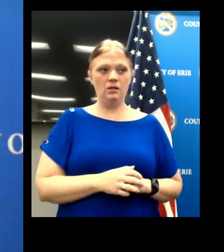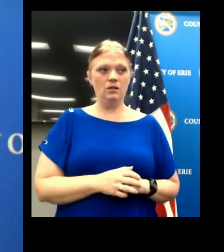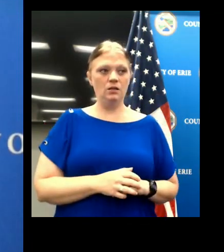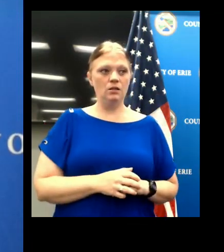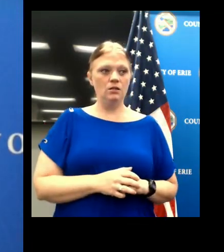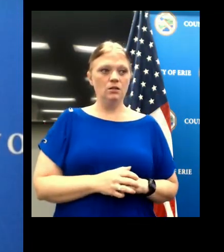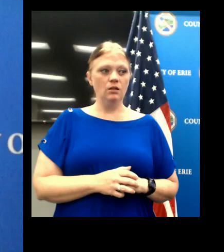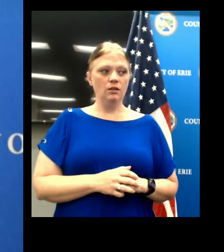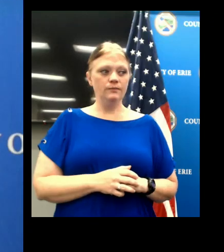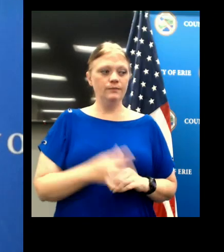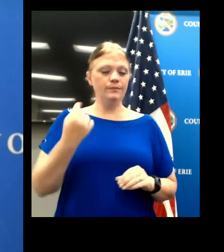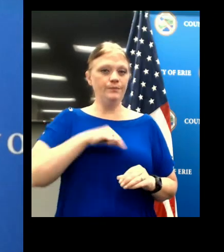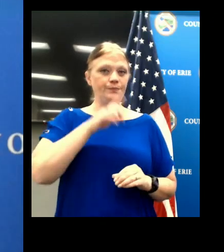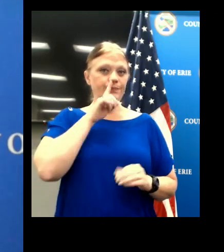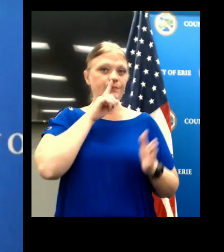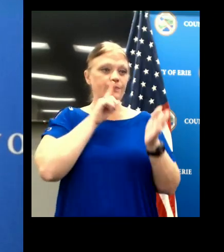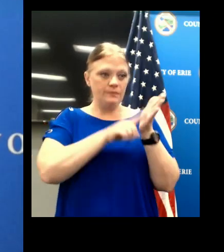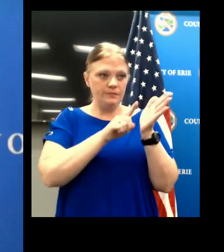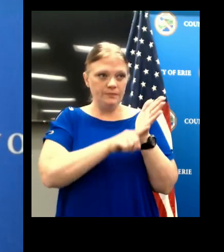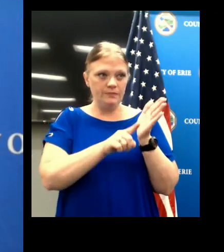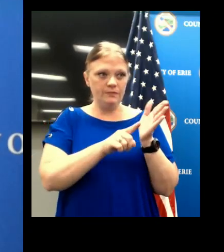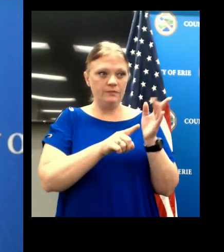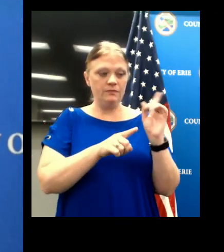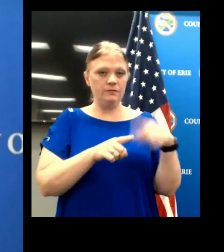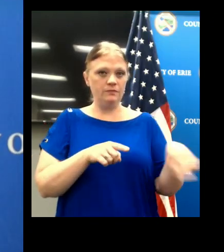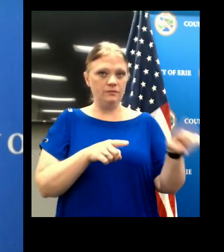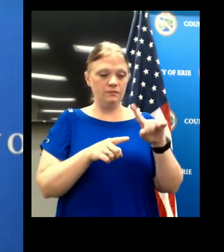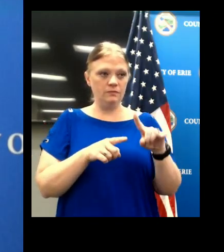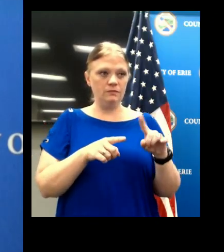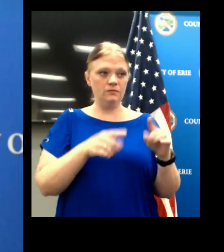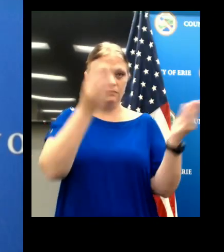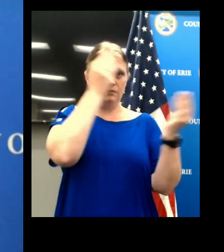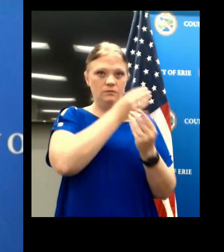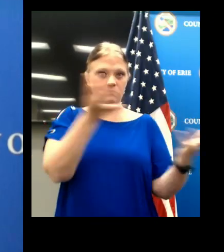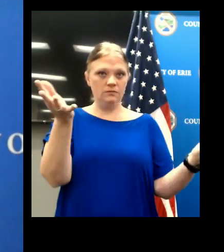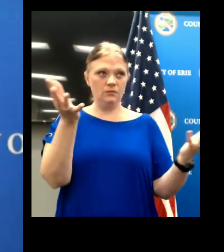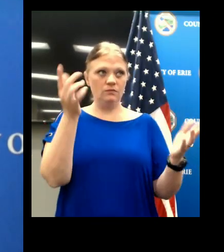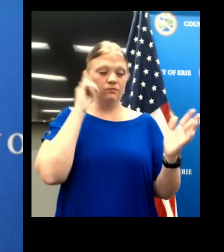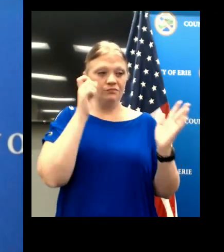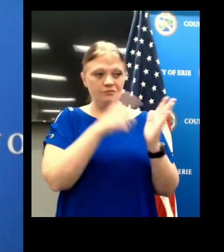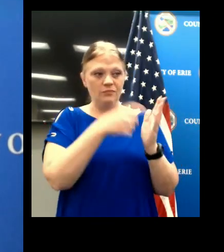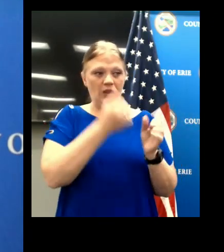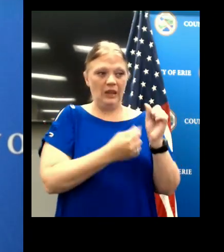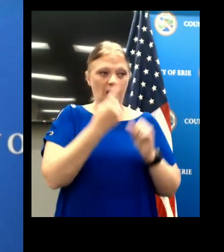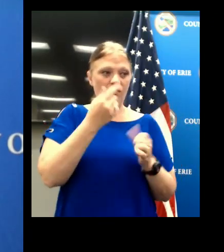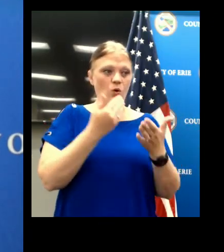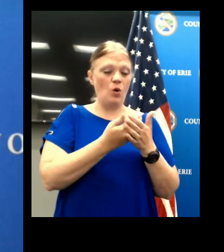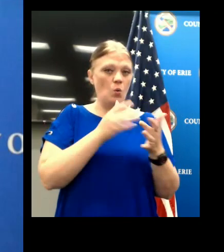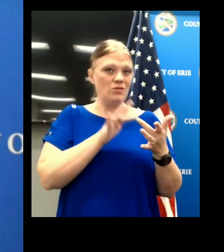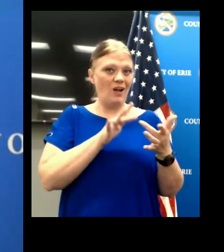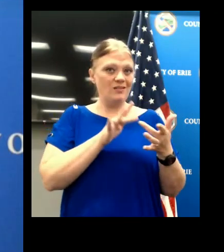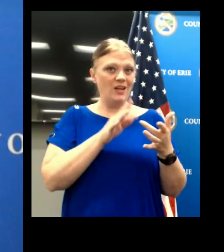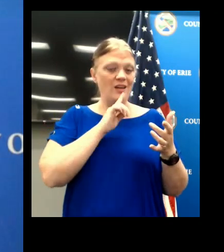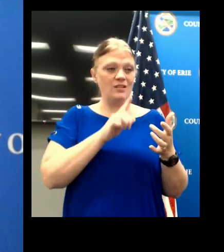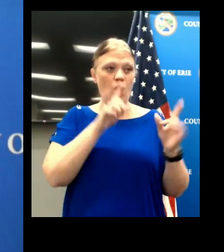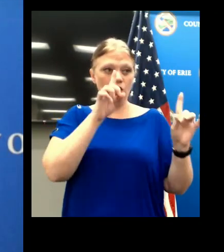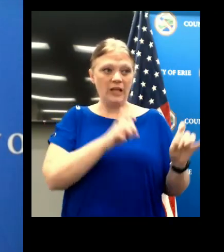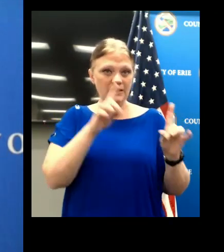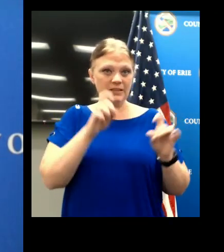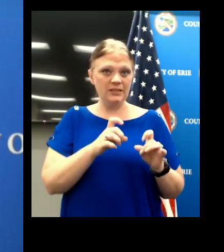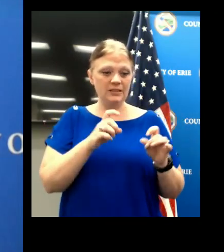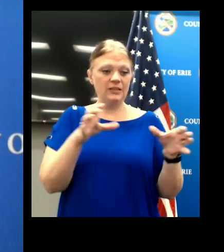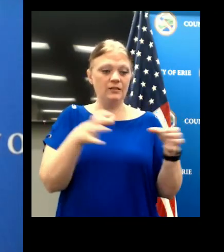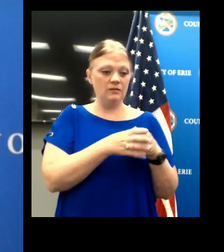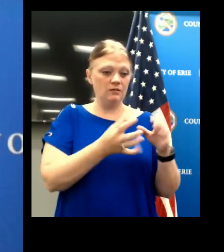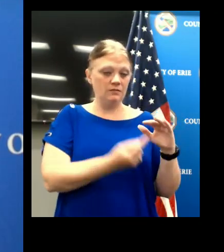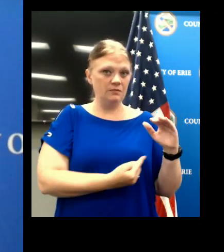are investigating them and notifying everybody, making sure their close contacts are tested and in